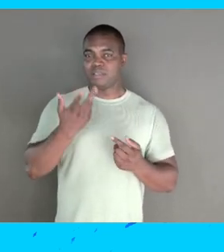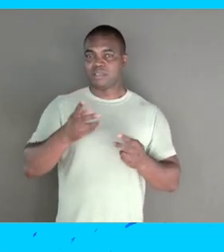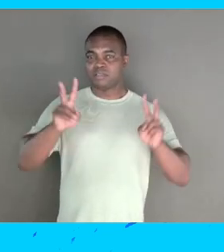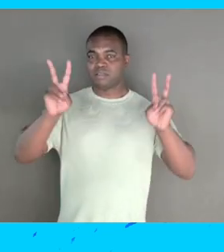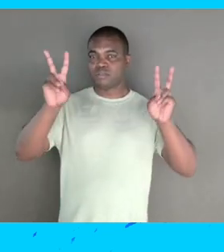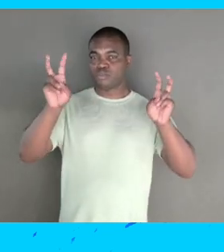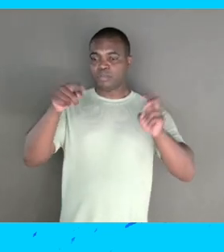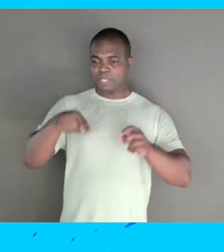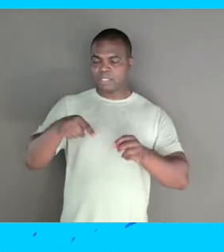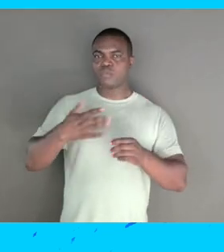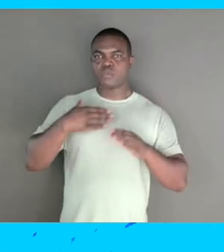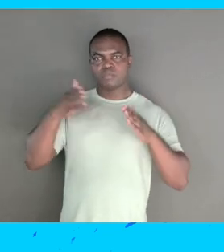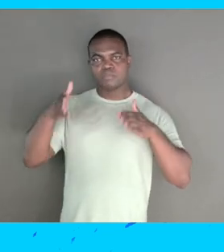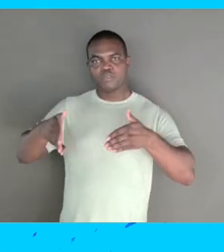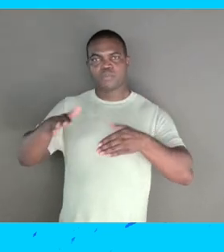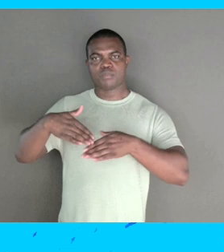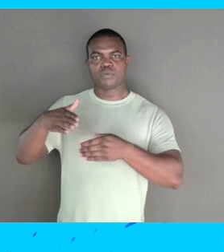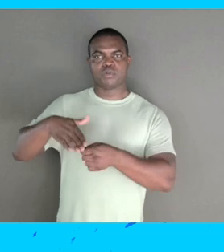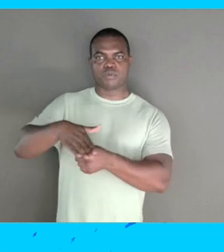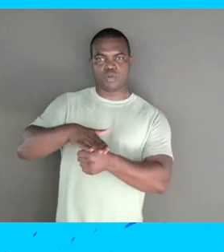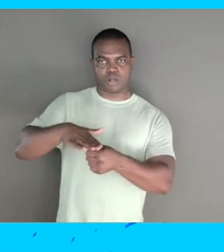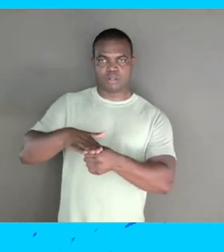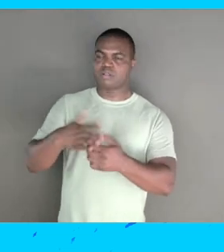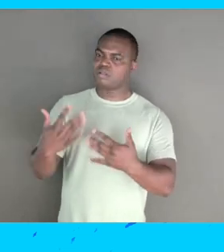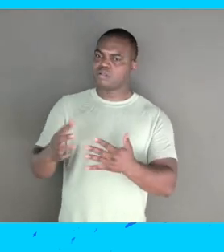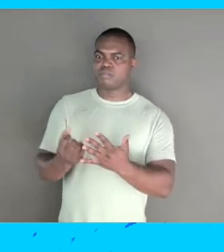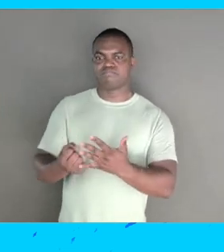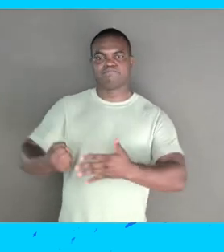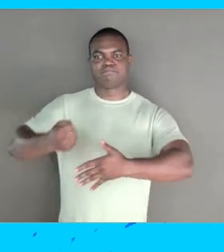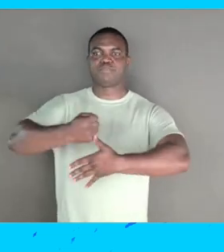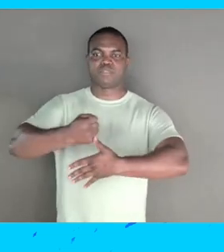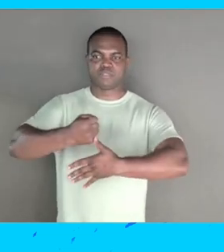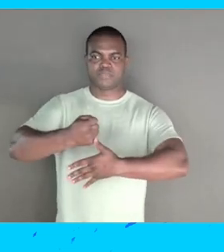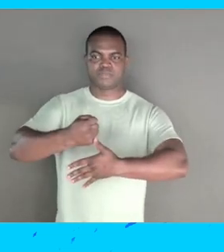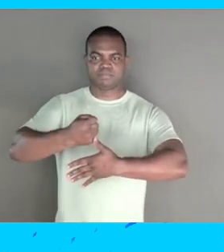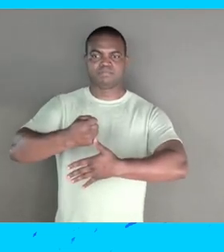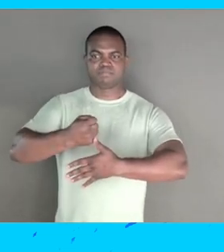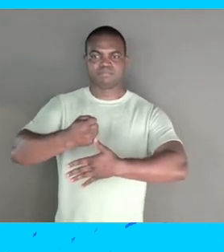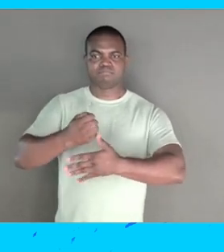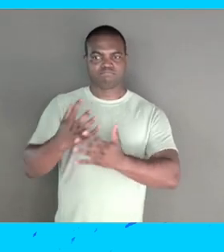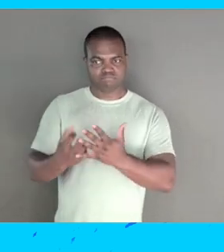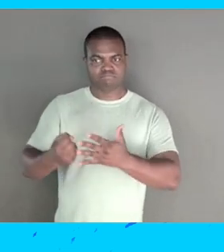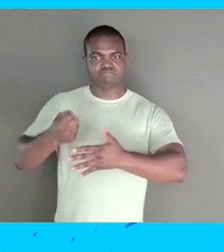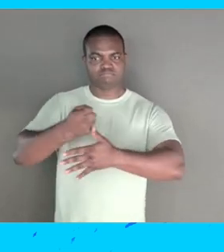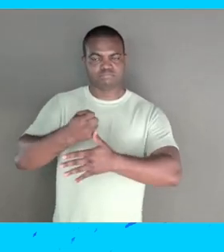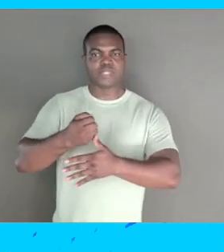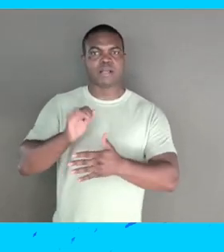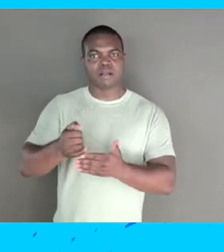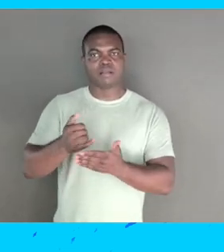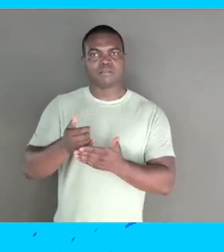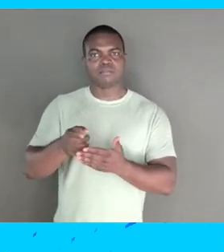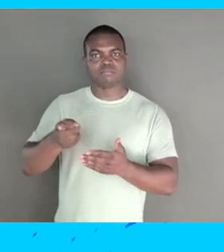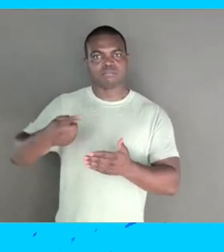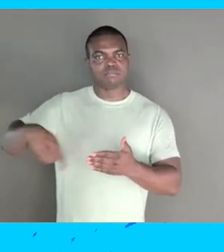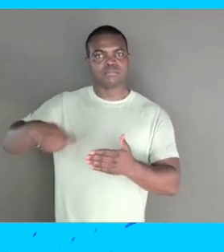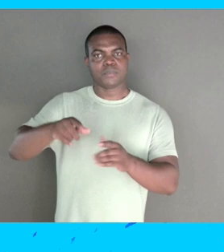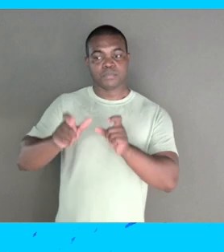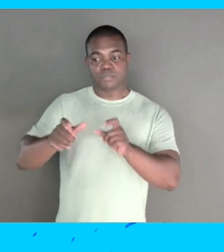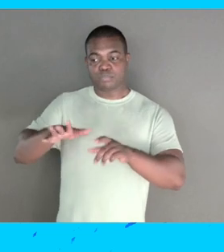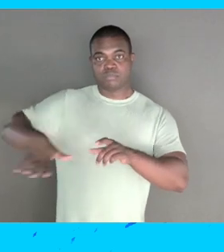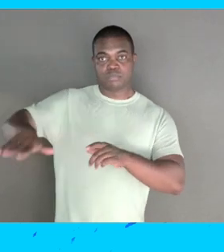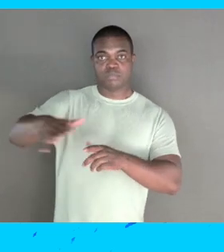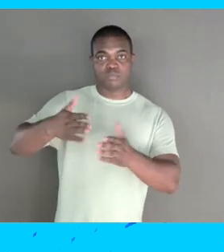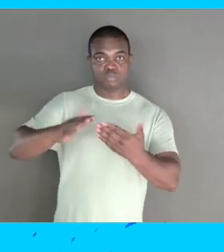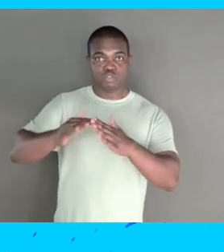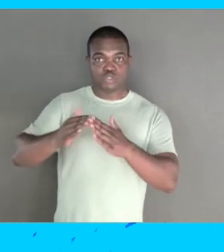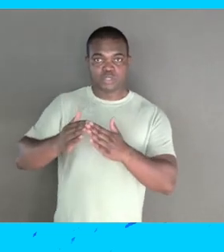say, if we want to address issues of the people in the community in family planning and